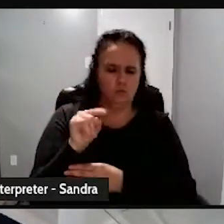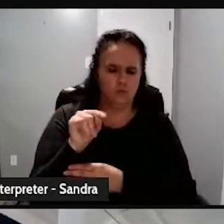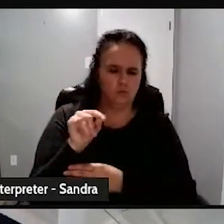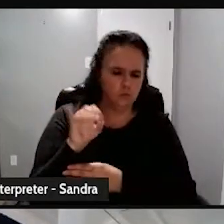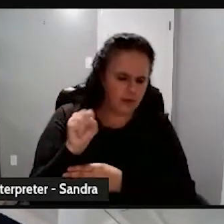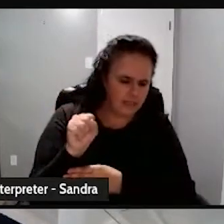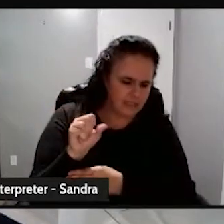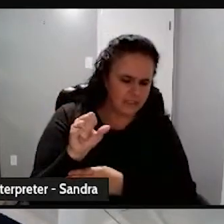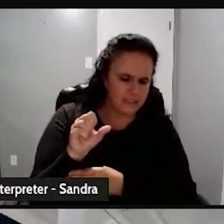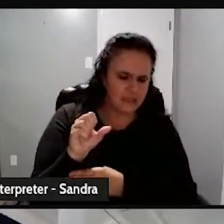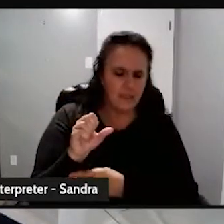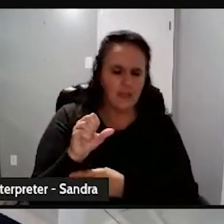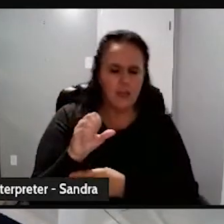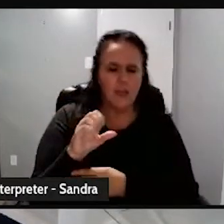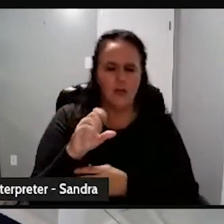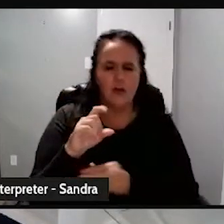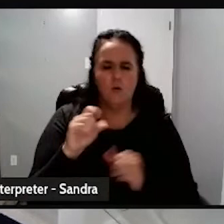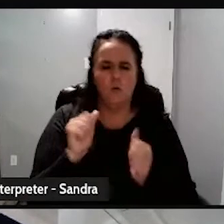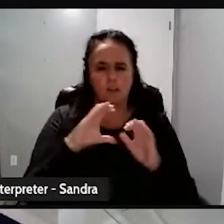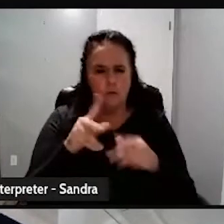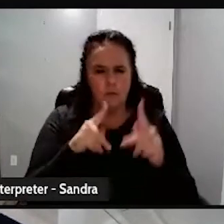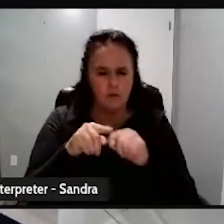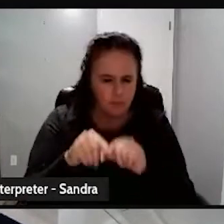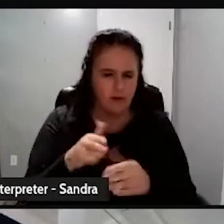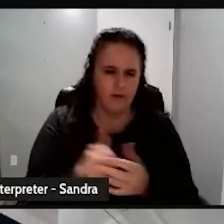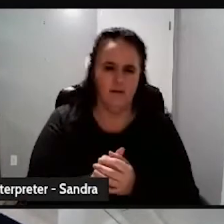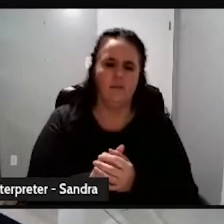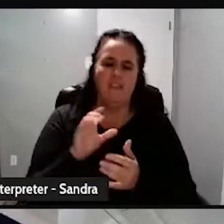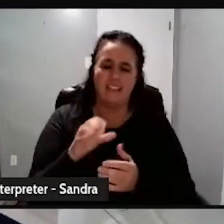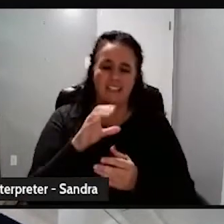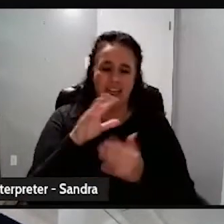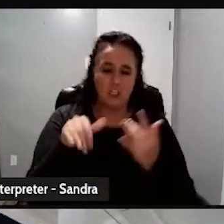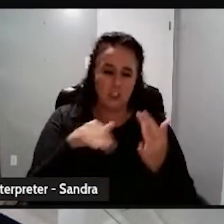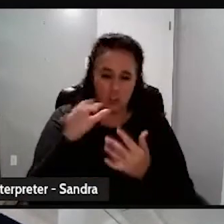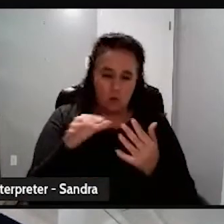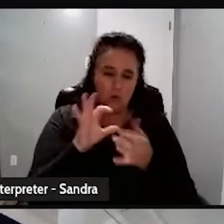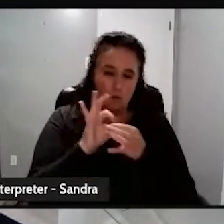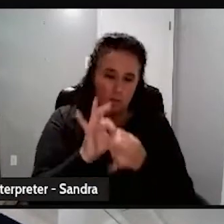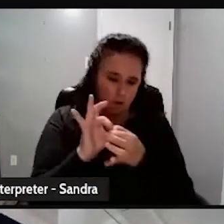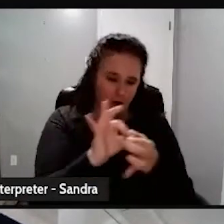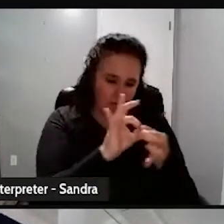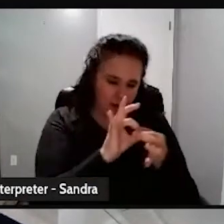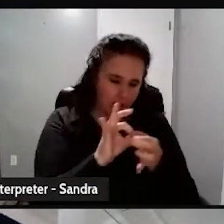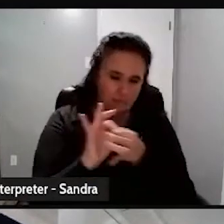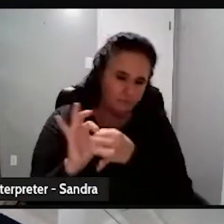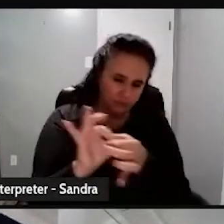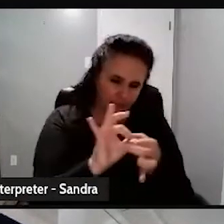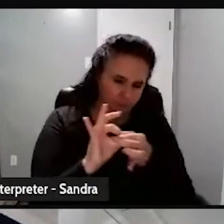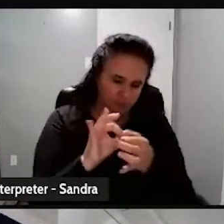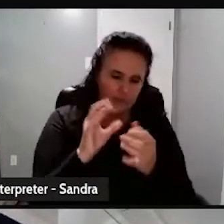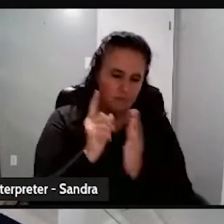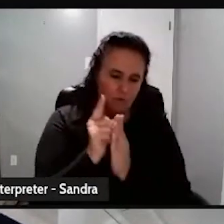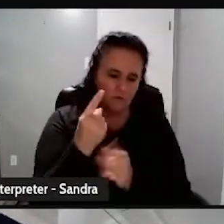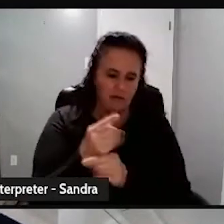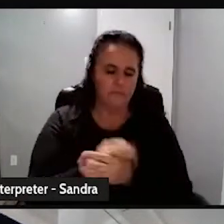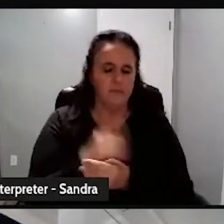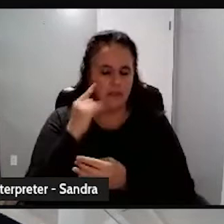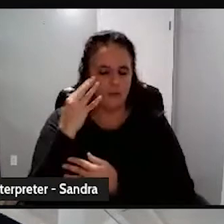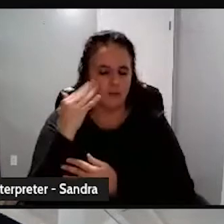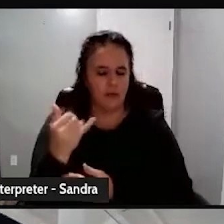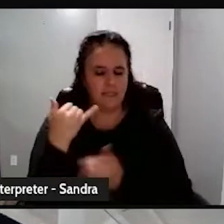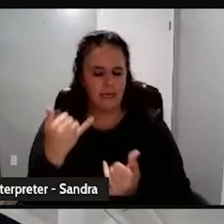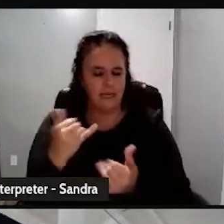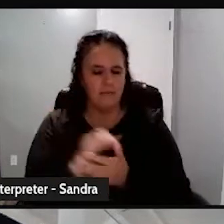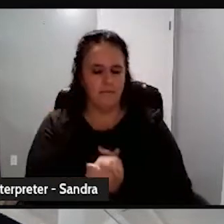you depended on as a social bonding moment. And I think that that is why even